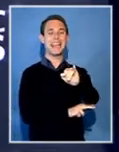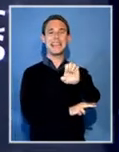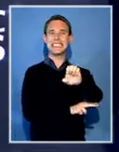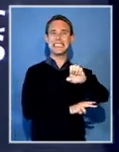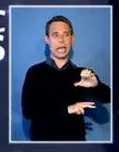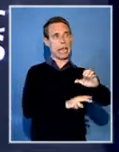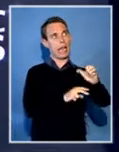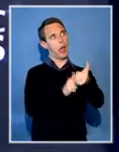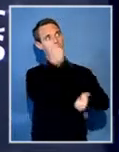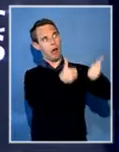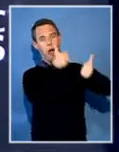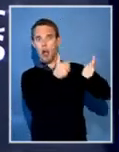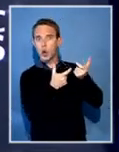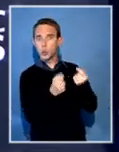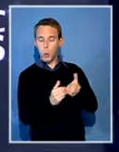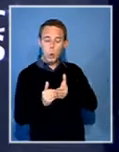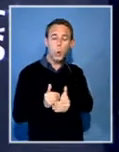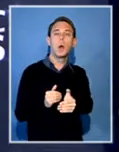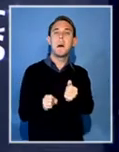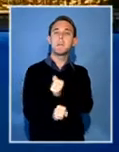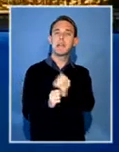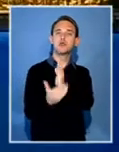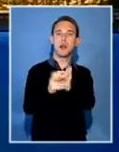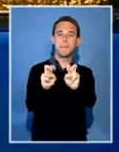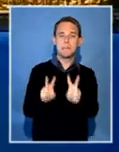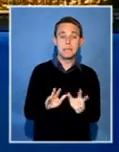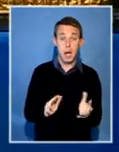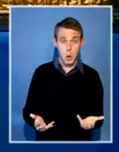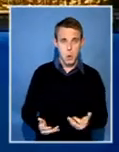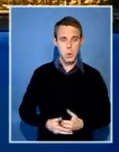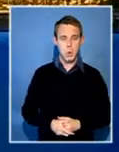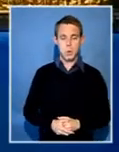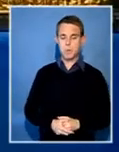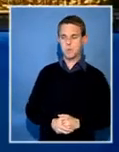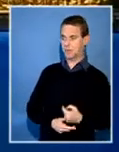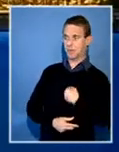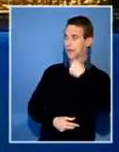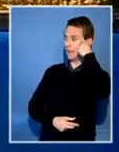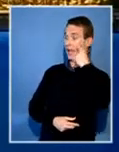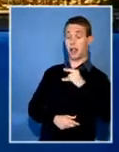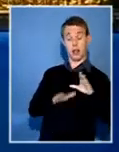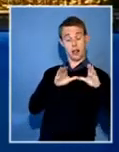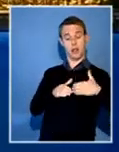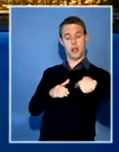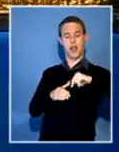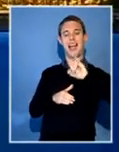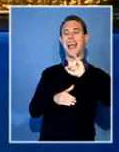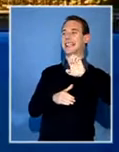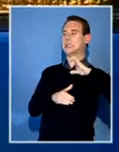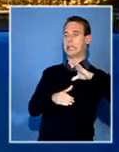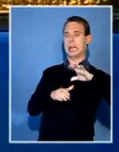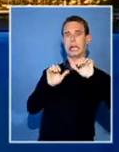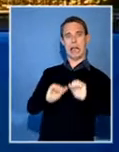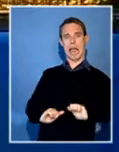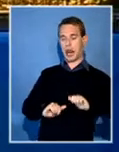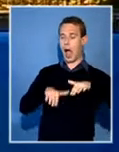about the situation going ahead? I don't think the IEC can do anything as such. Let them remain with their